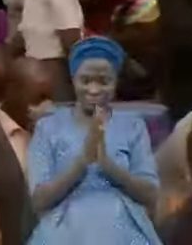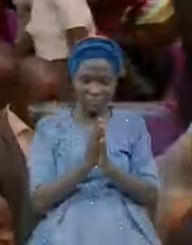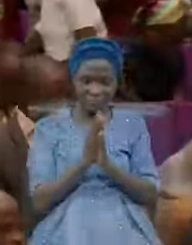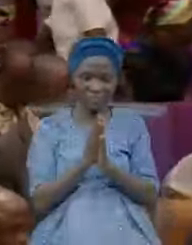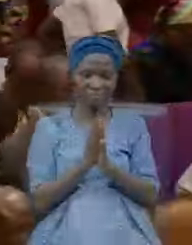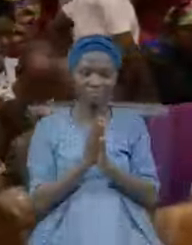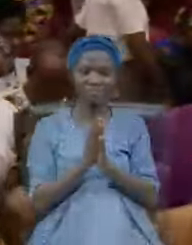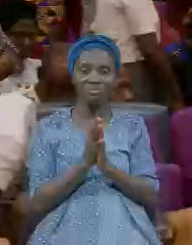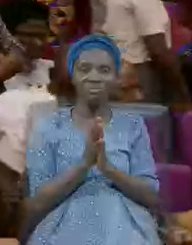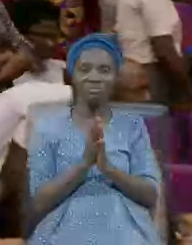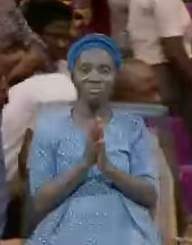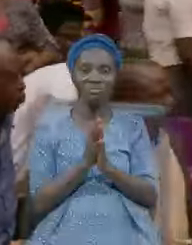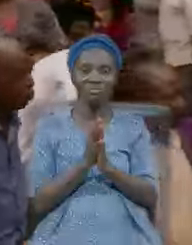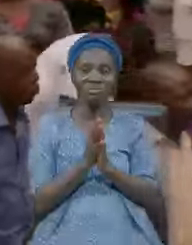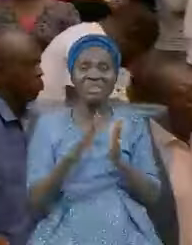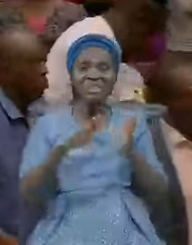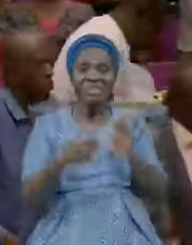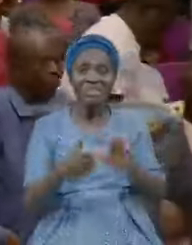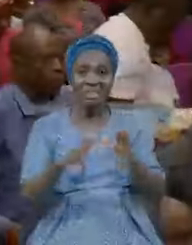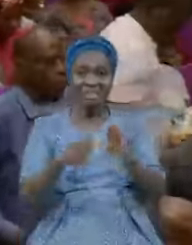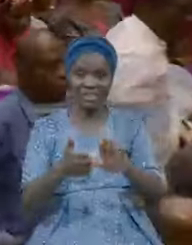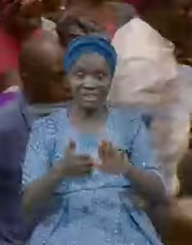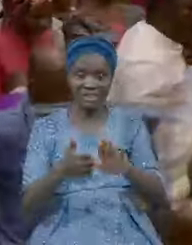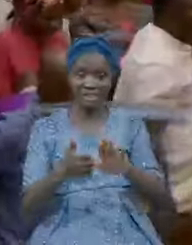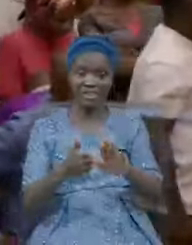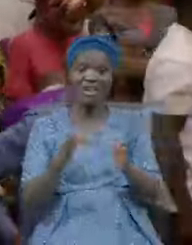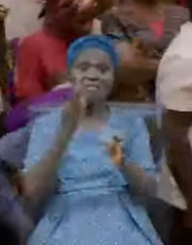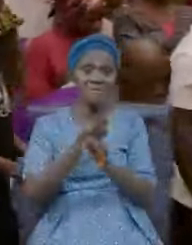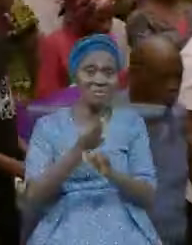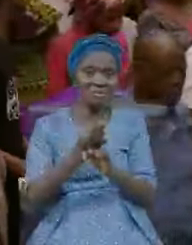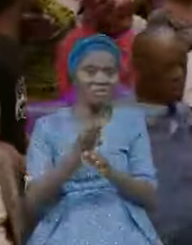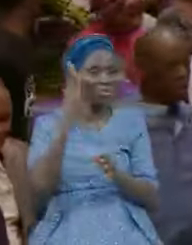faith, deadly faith, will not